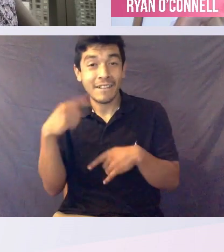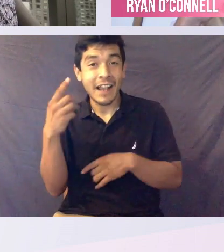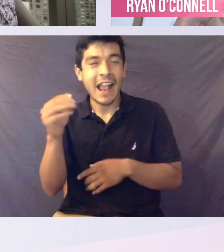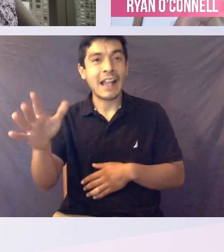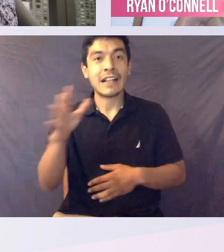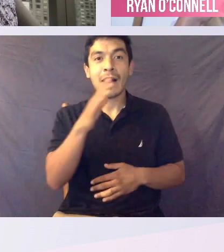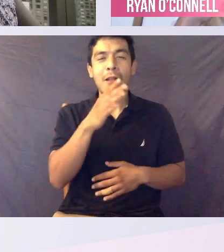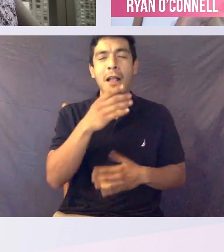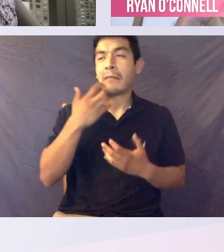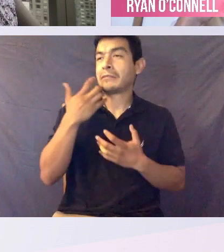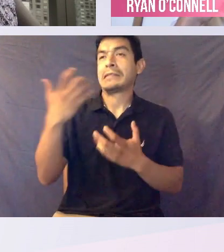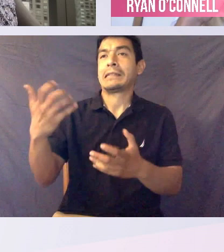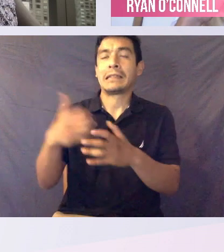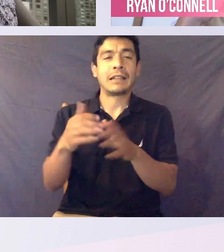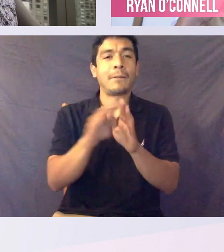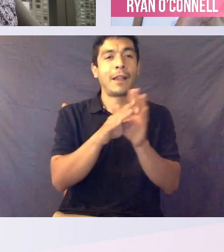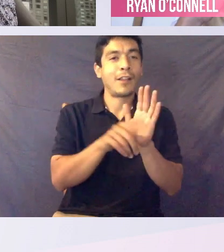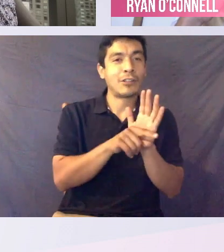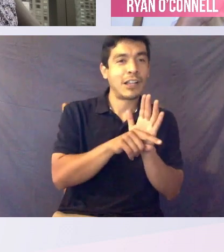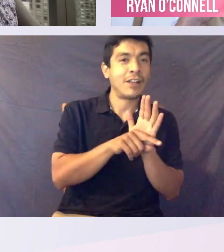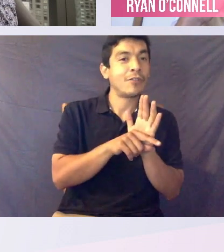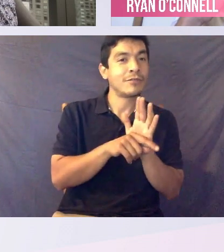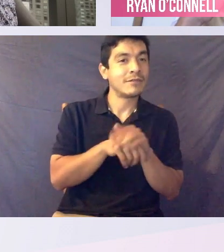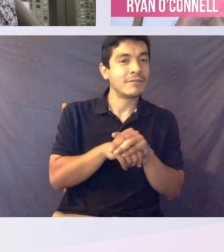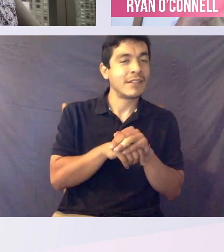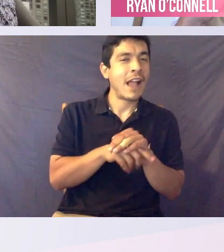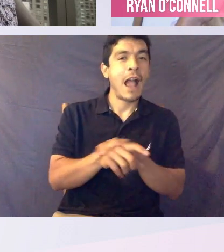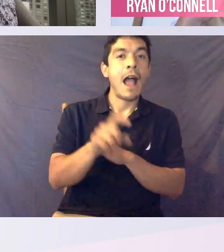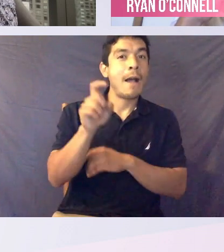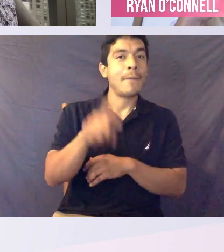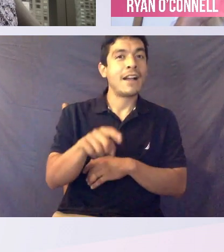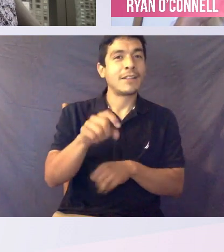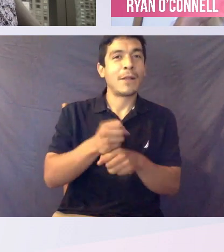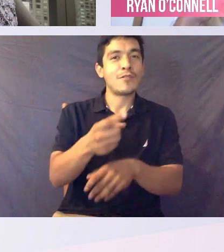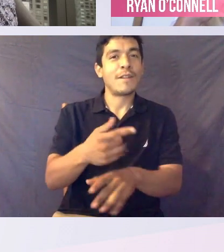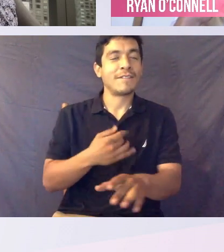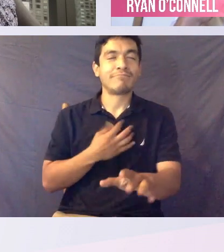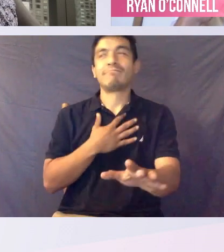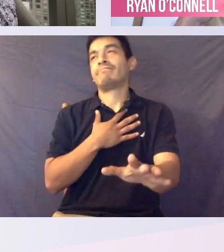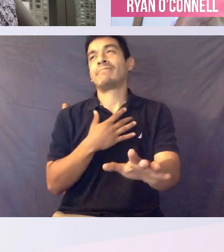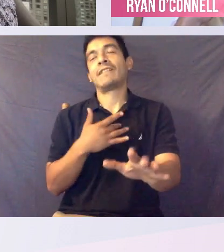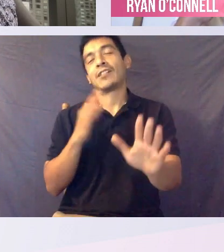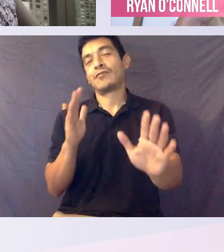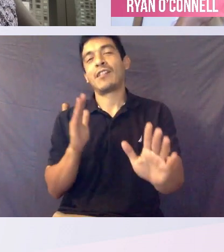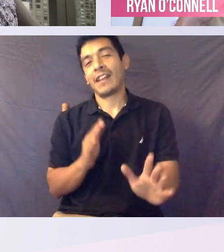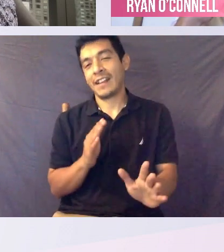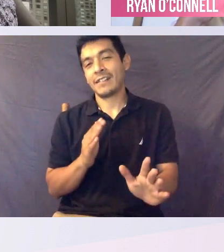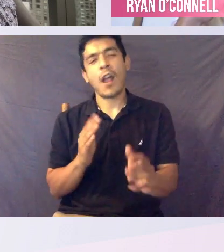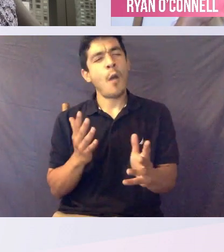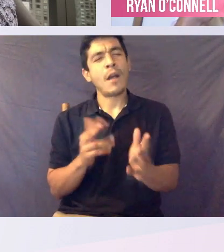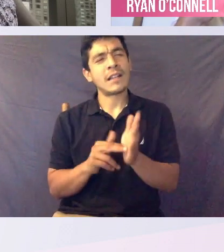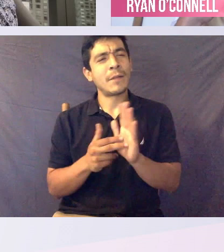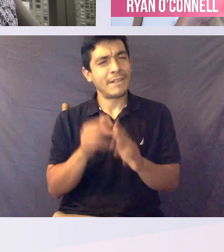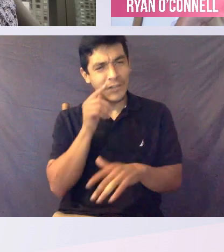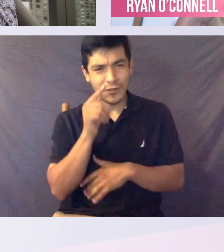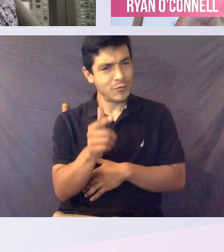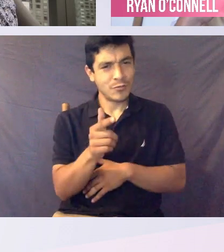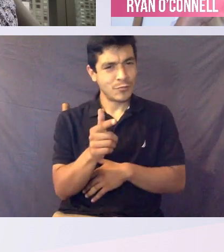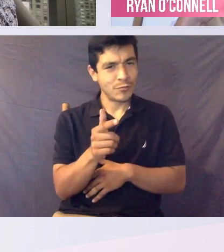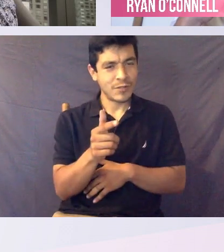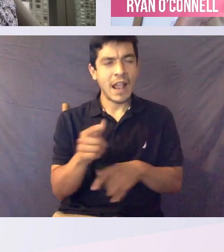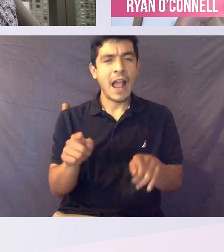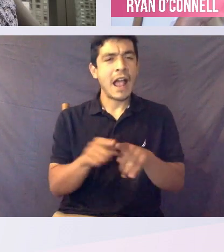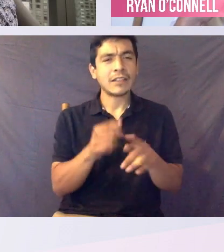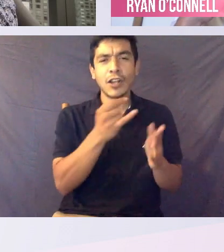in the background, must have felt just so incredible to you. What does it mean to you as an